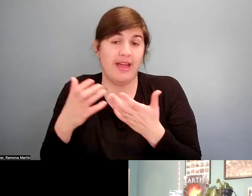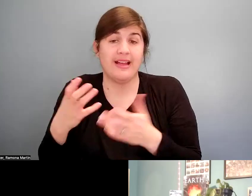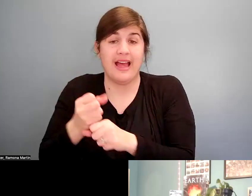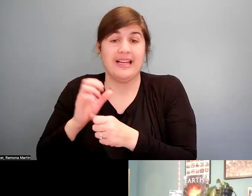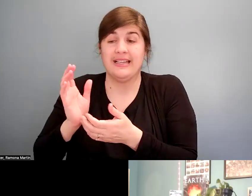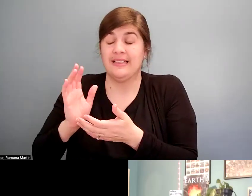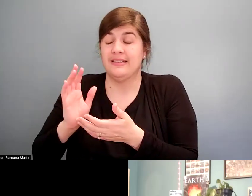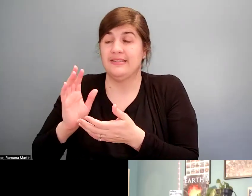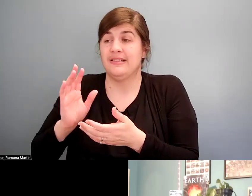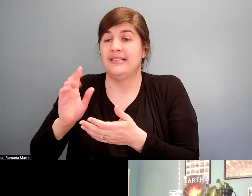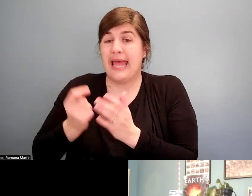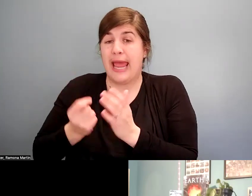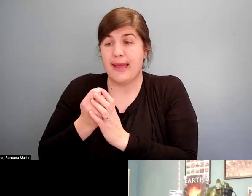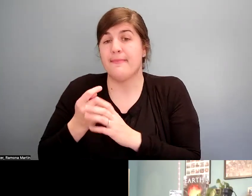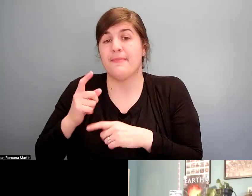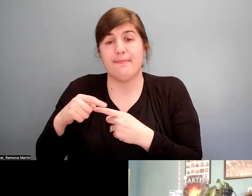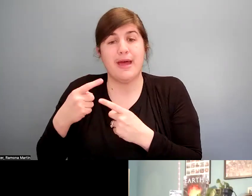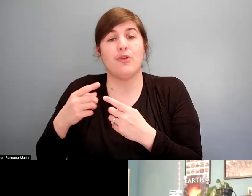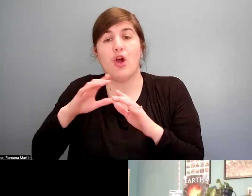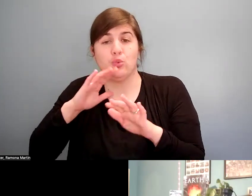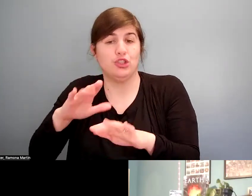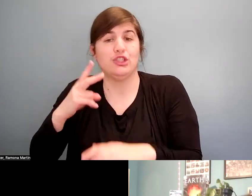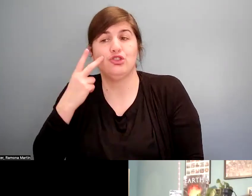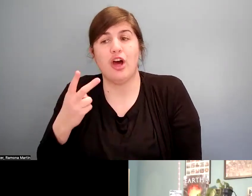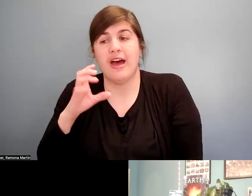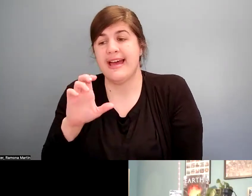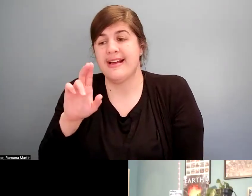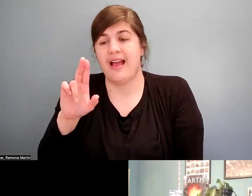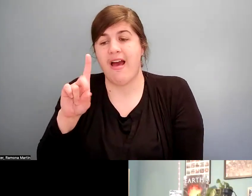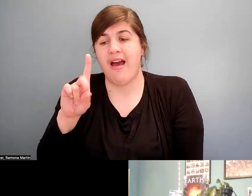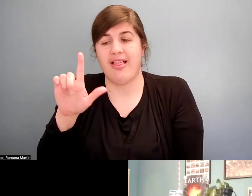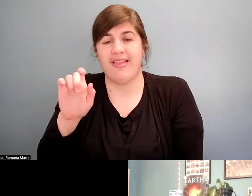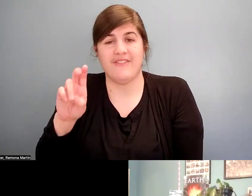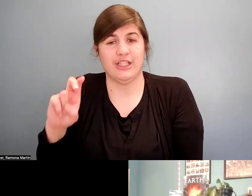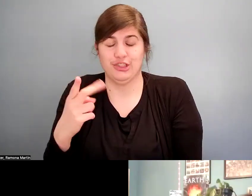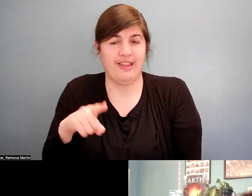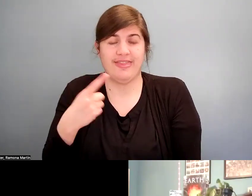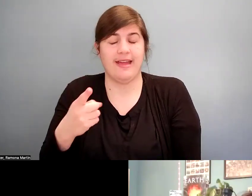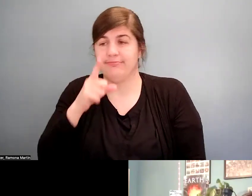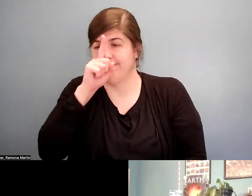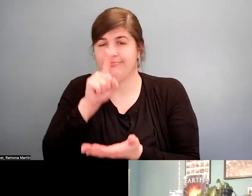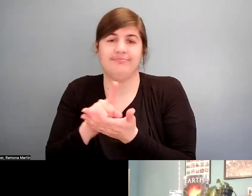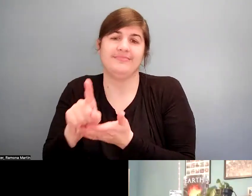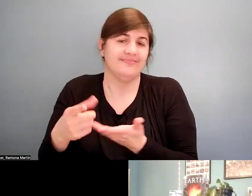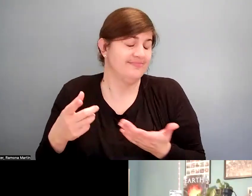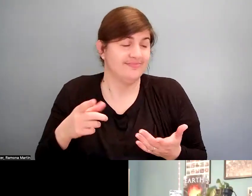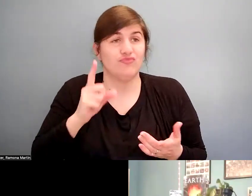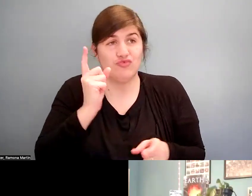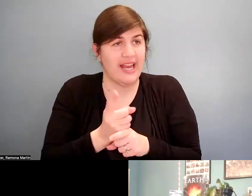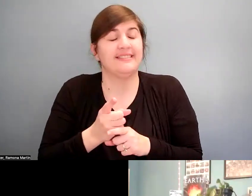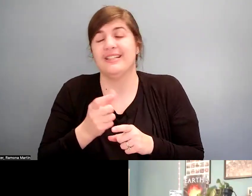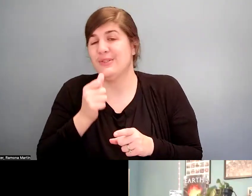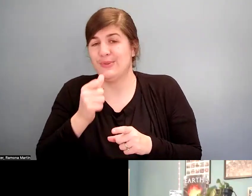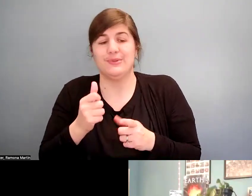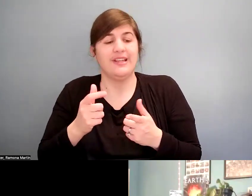about the ocean, saw cuttlefish, and that was pretty much it. So So there you go, folks. libraries, Do not underestimate the power